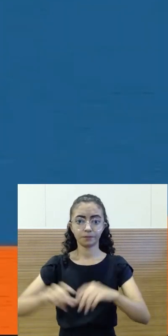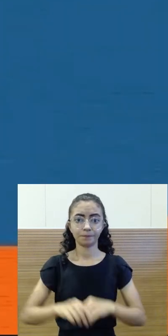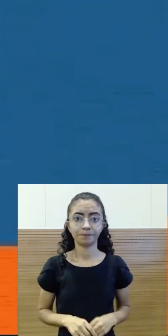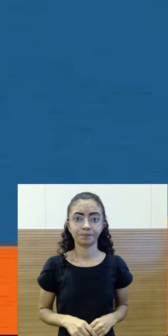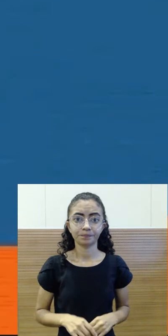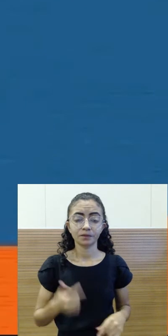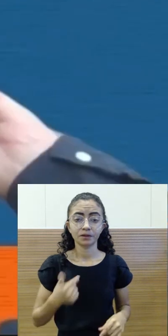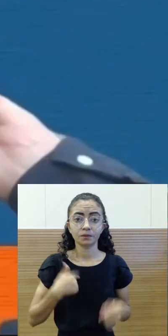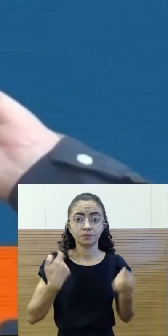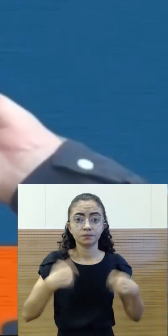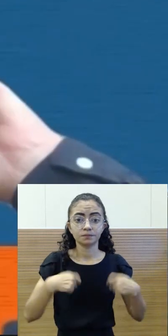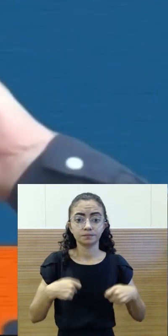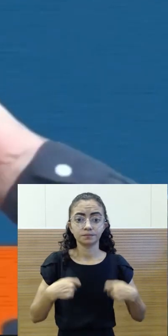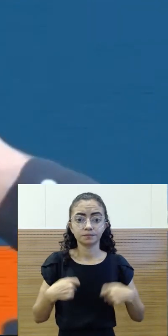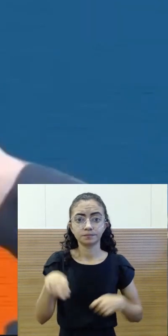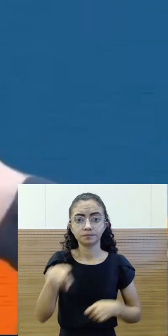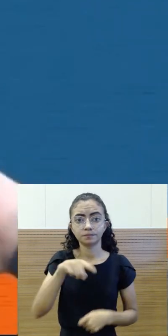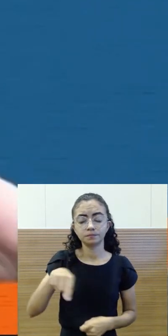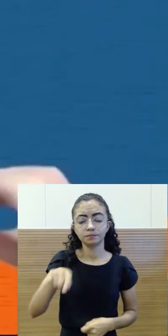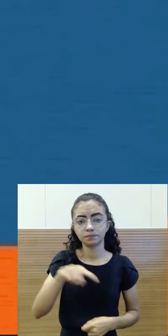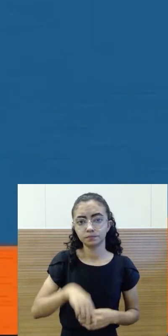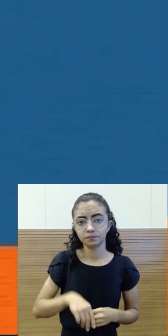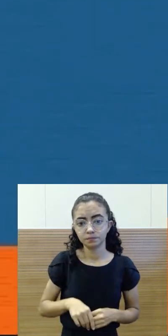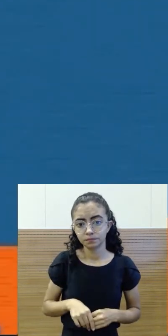Before I share my screen, I think